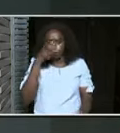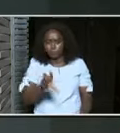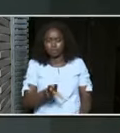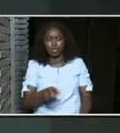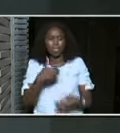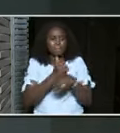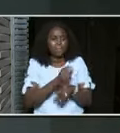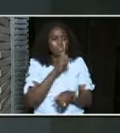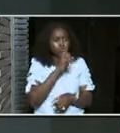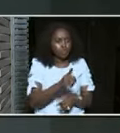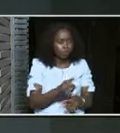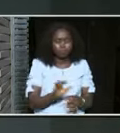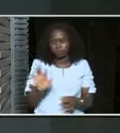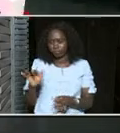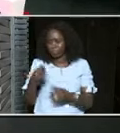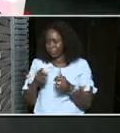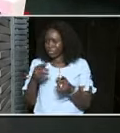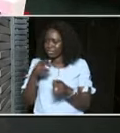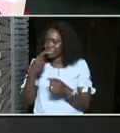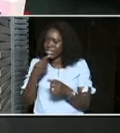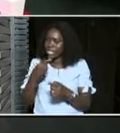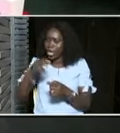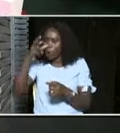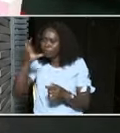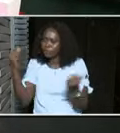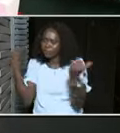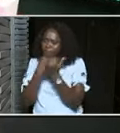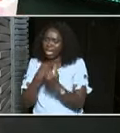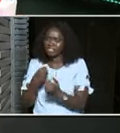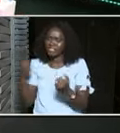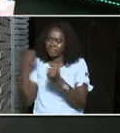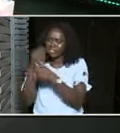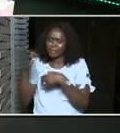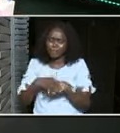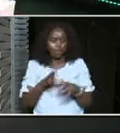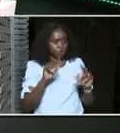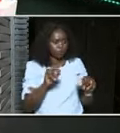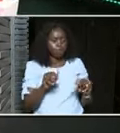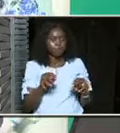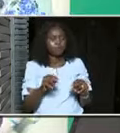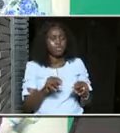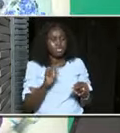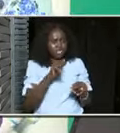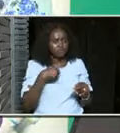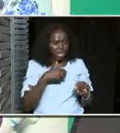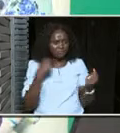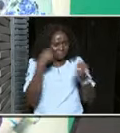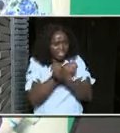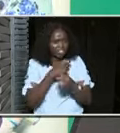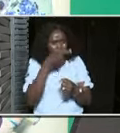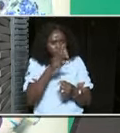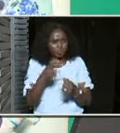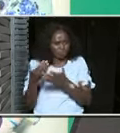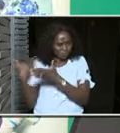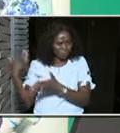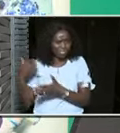liter. But they say a corruption fights back. So how will you stop the corruption? No. We've fought corruption over the years. You know, if you see corruption